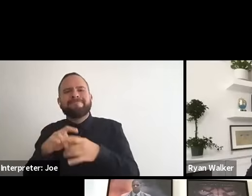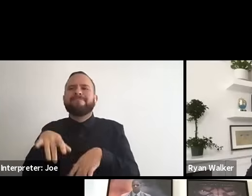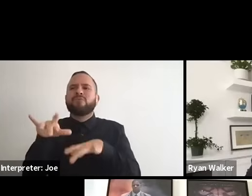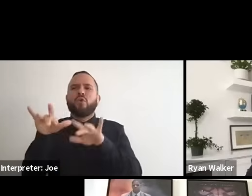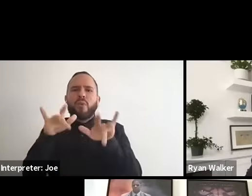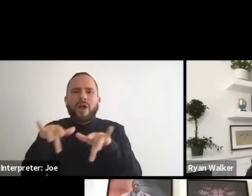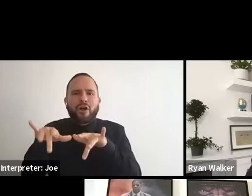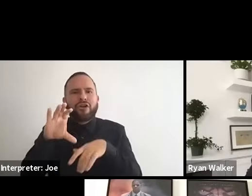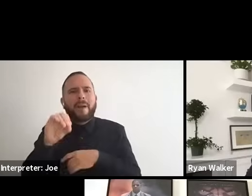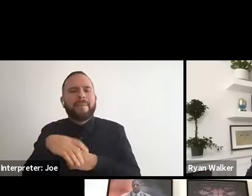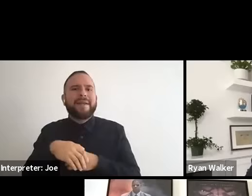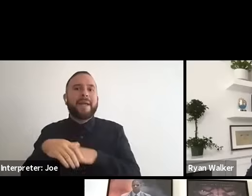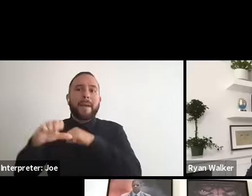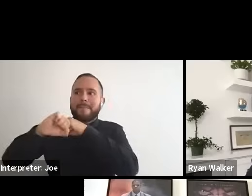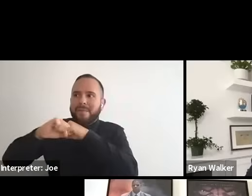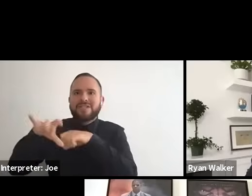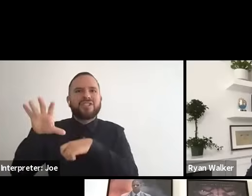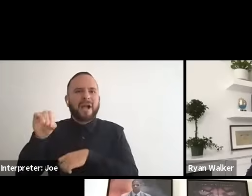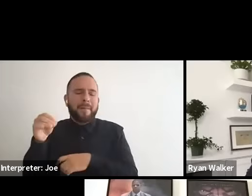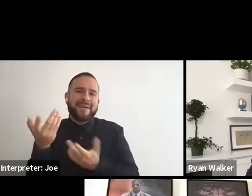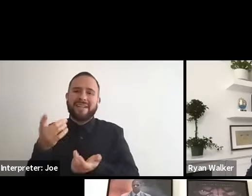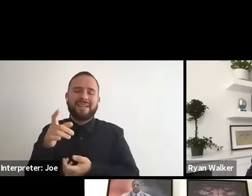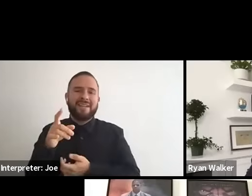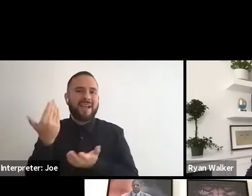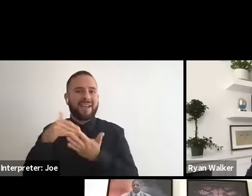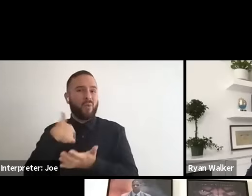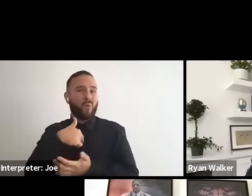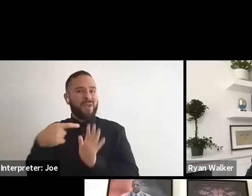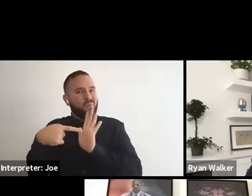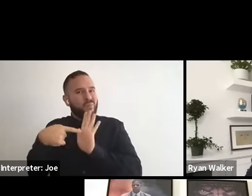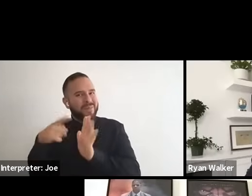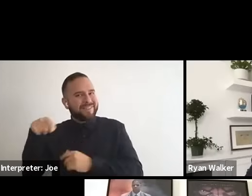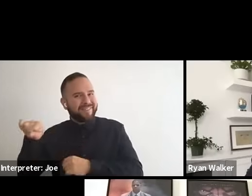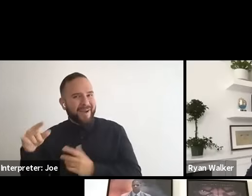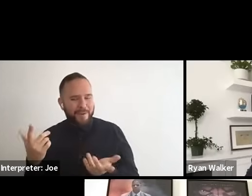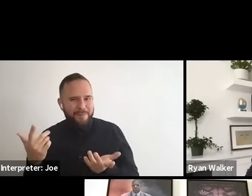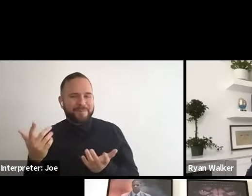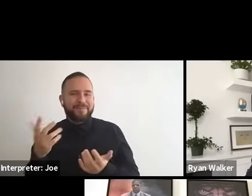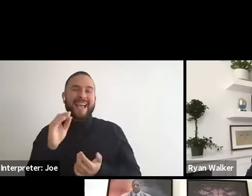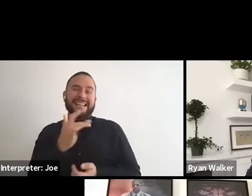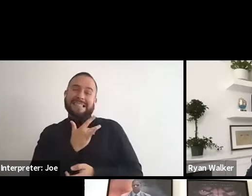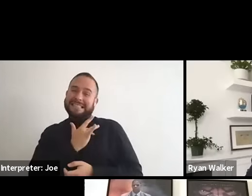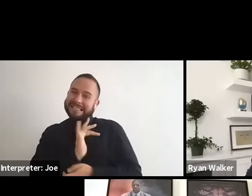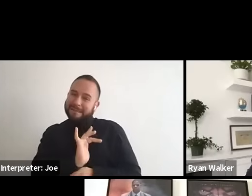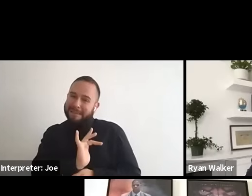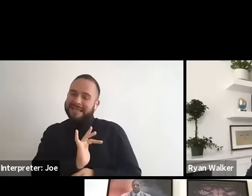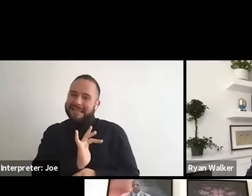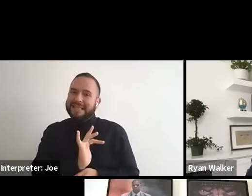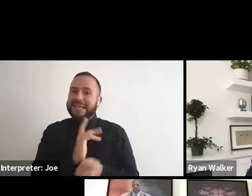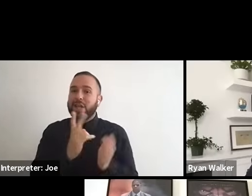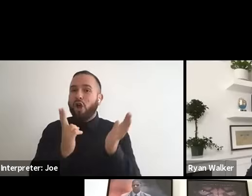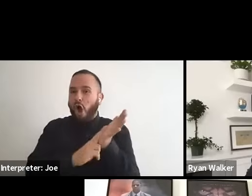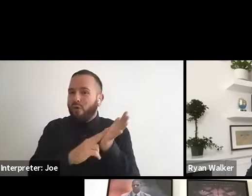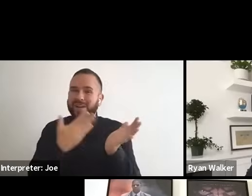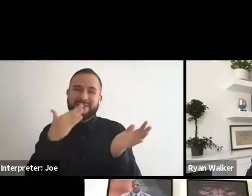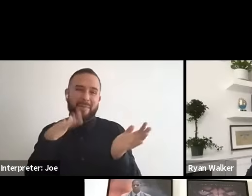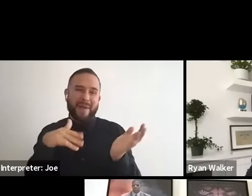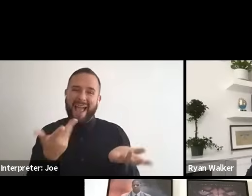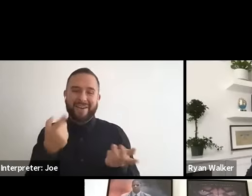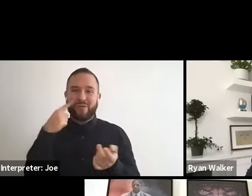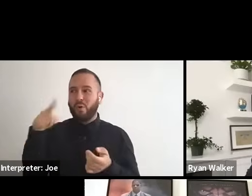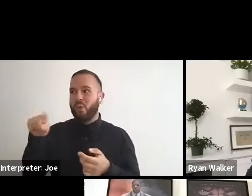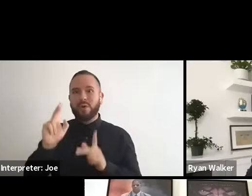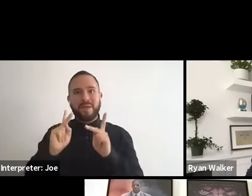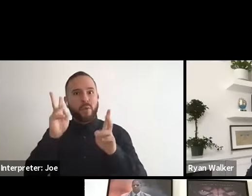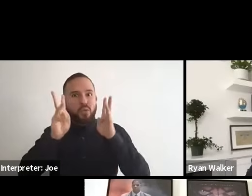like that. We represent them. And generally speaking, contracts are bad for creative people, but we